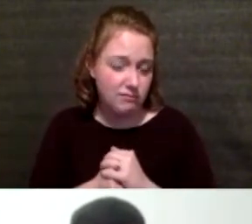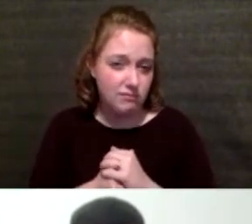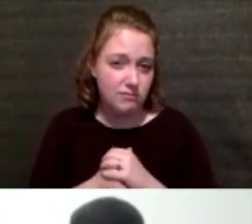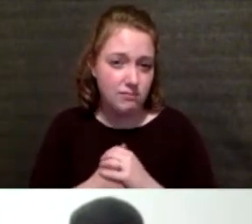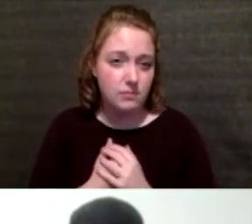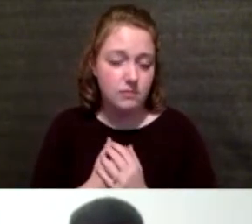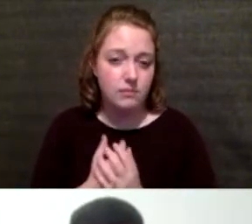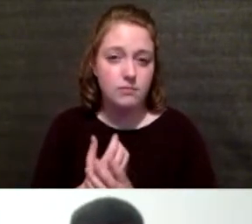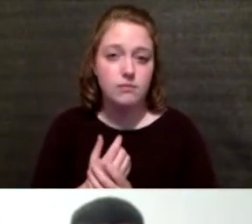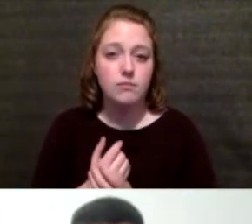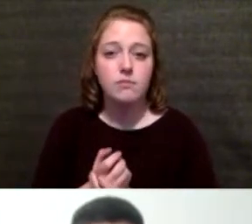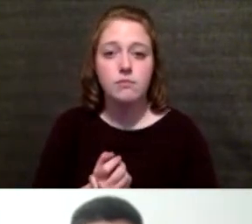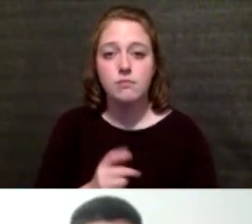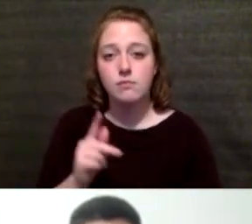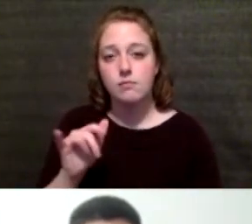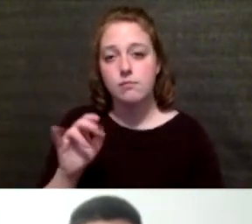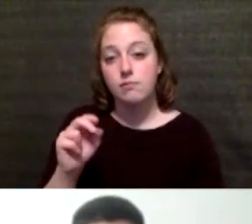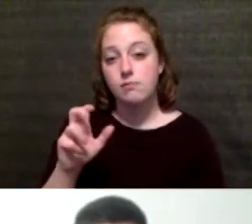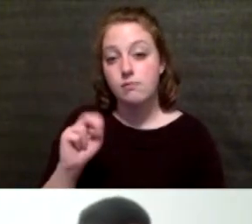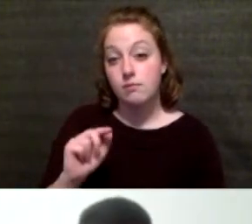What do you think Dr. McDurum?